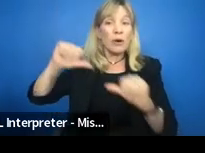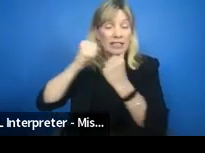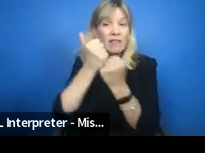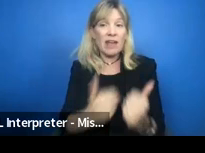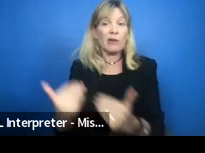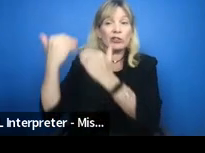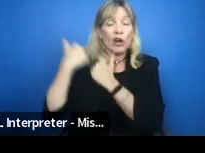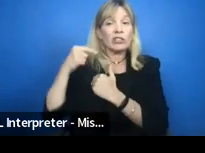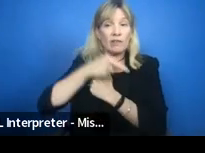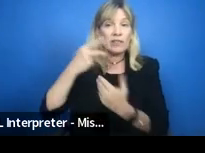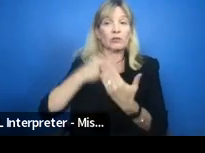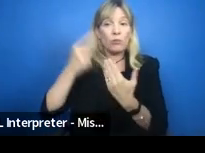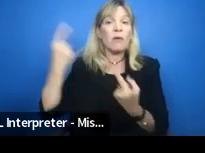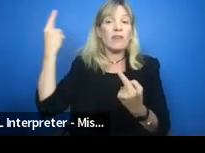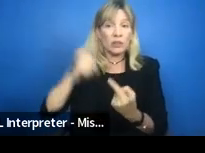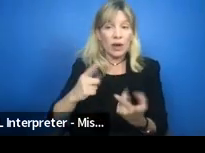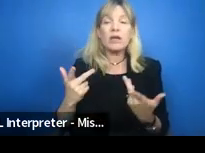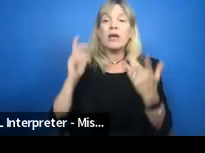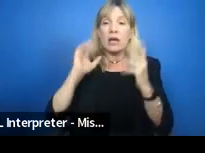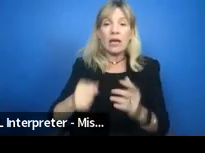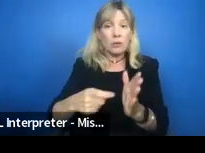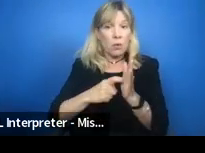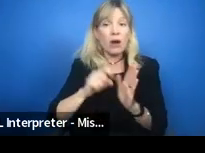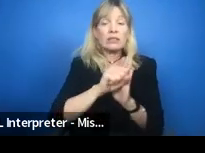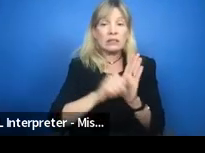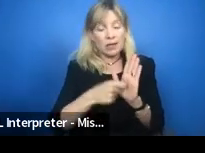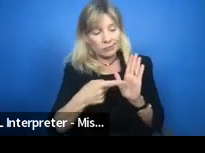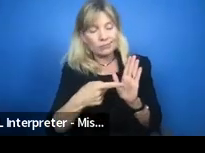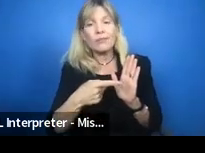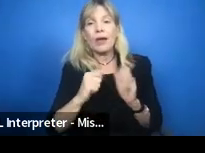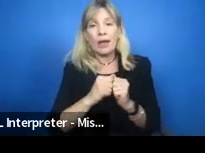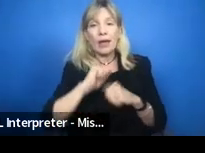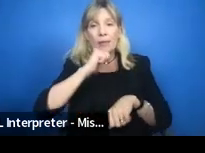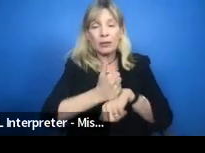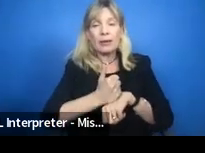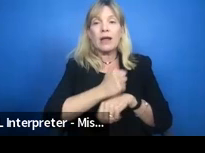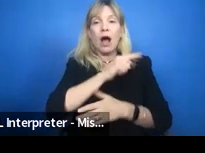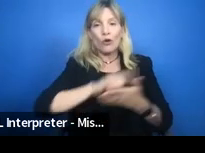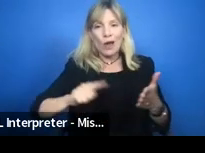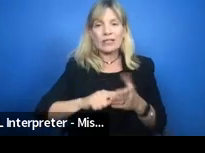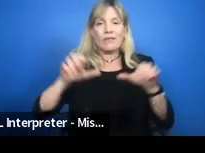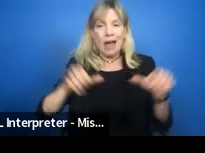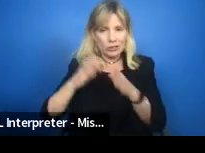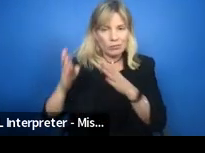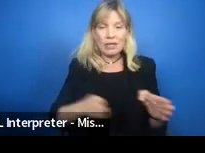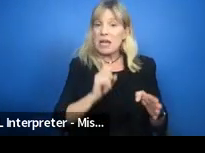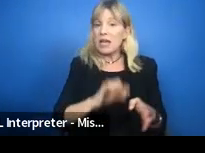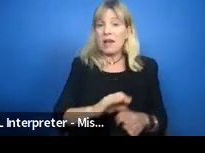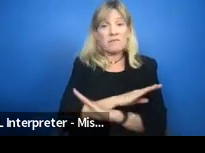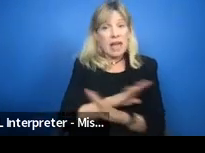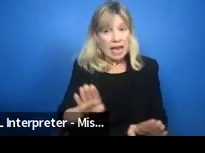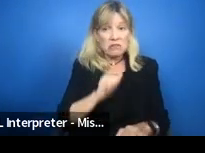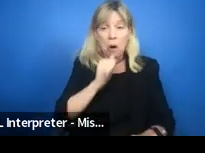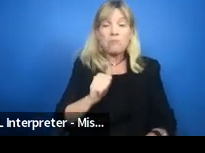of unwinding, can also require that a state implement a corrective action plan. And if they don't do